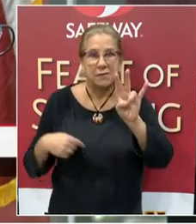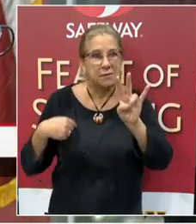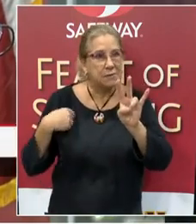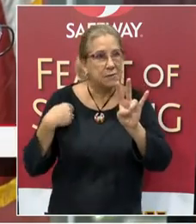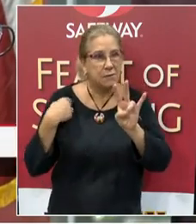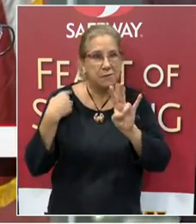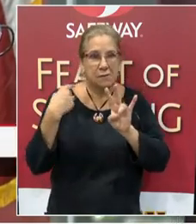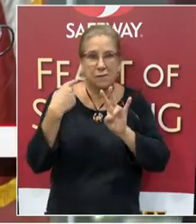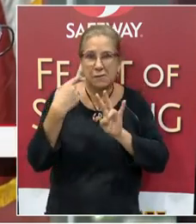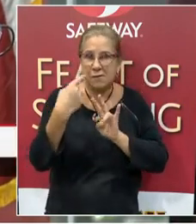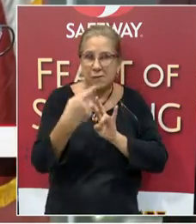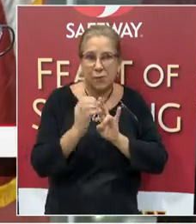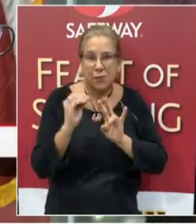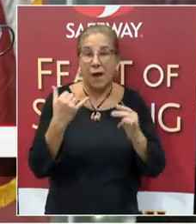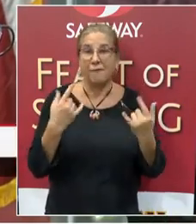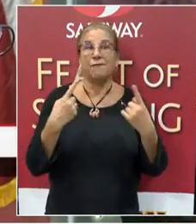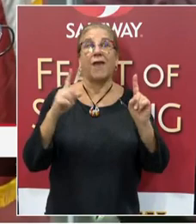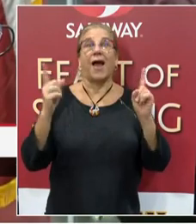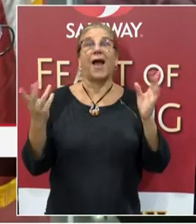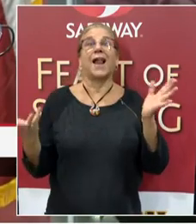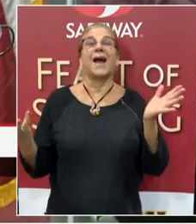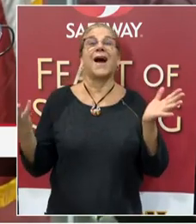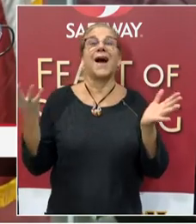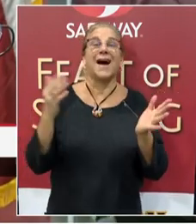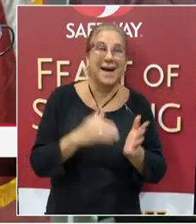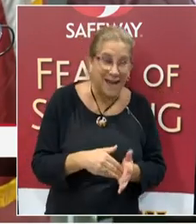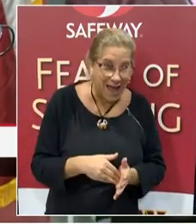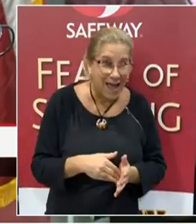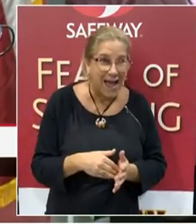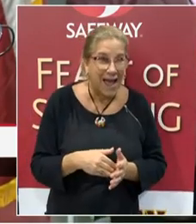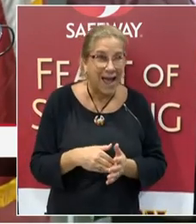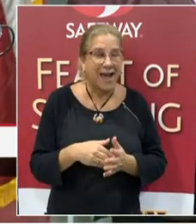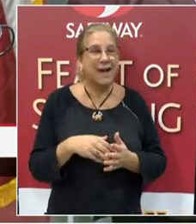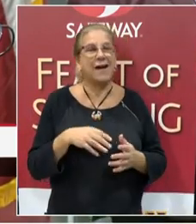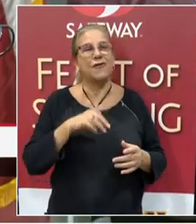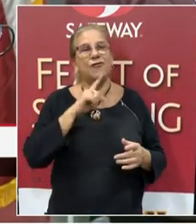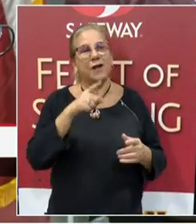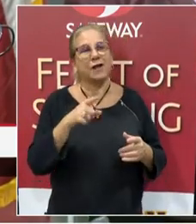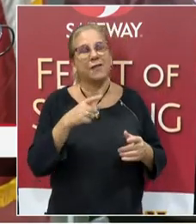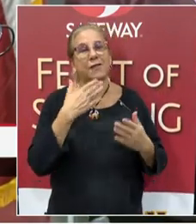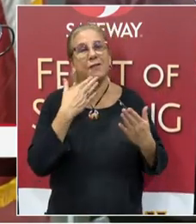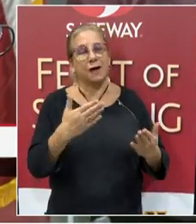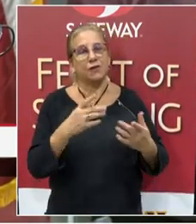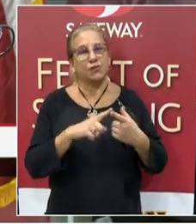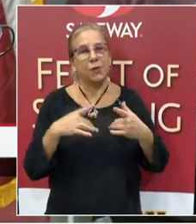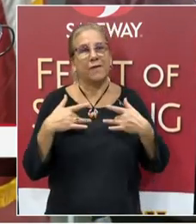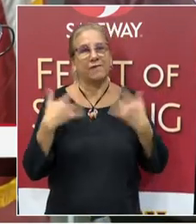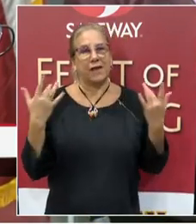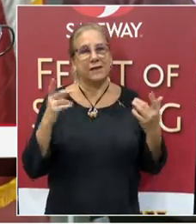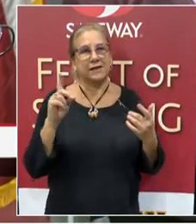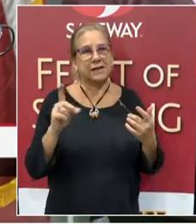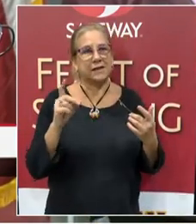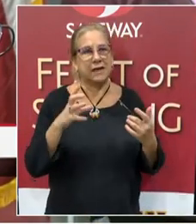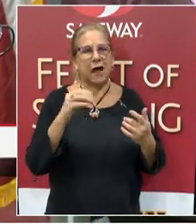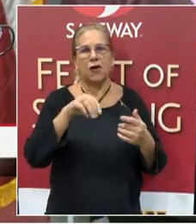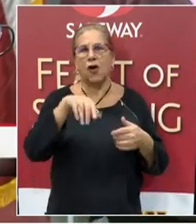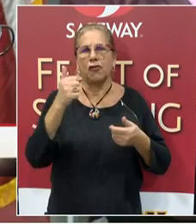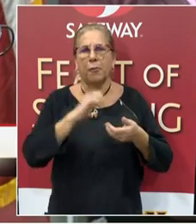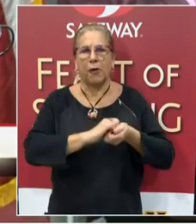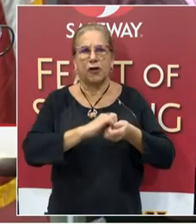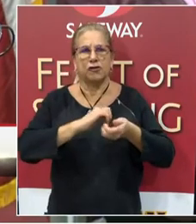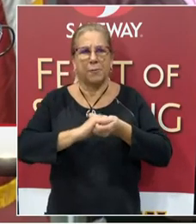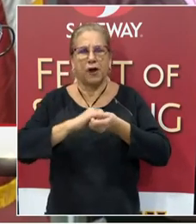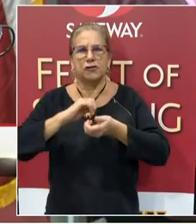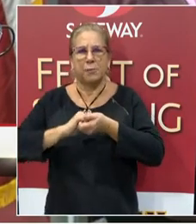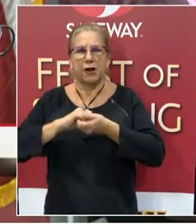Safeway, Events DC, and all of the partners who helped make this day a joyous event. Thanksgiving is a time to